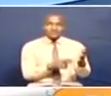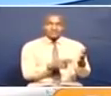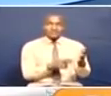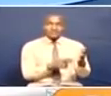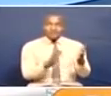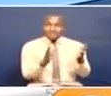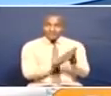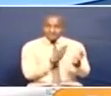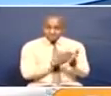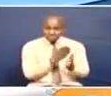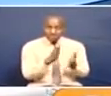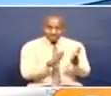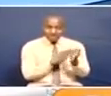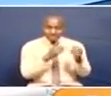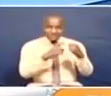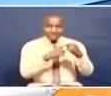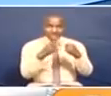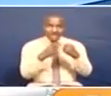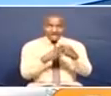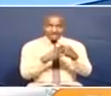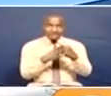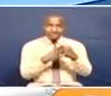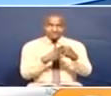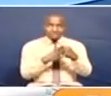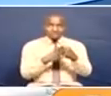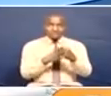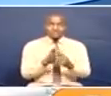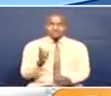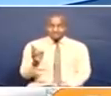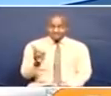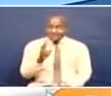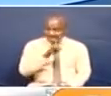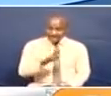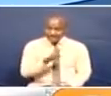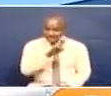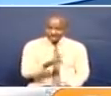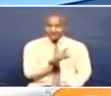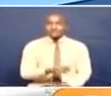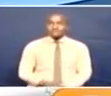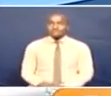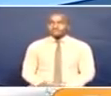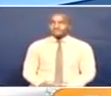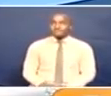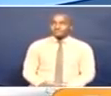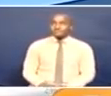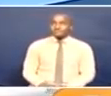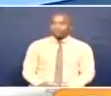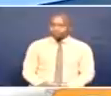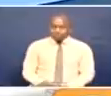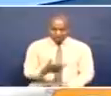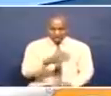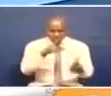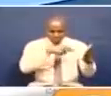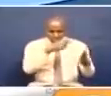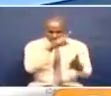page. It's page 69 of the ruling of the Court of Appeal. Just read aloud. Loud. The highlighted part? Or? Here's the highlighted